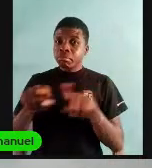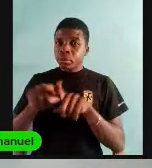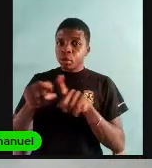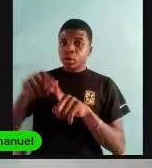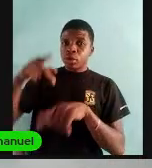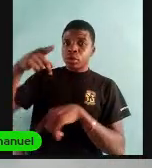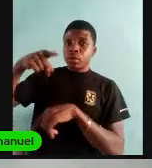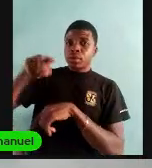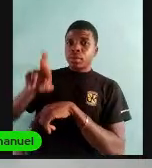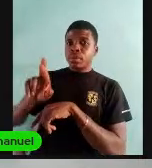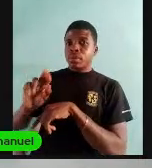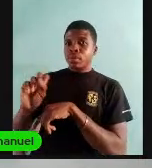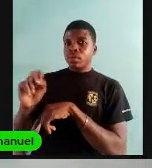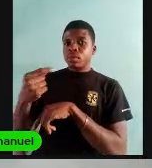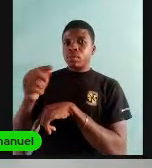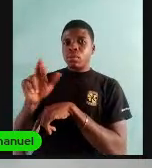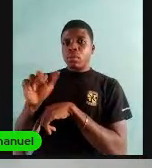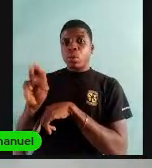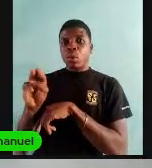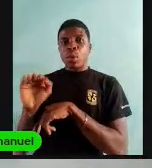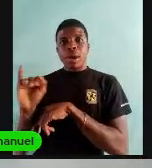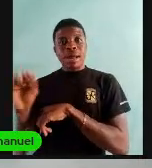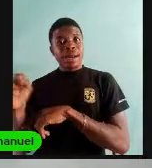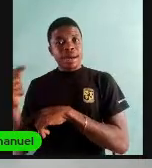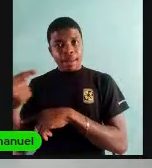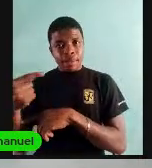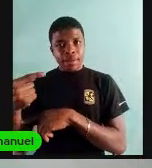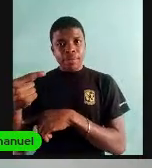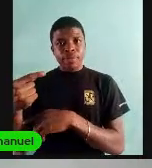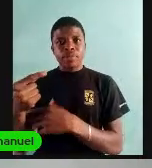modern world. Uh,